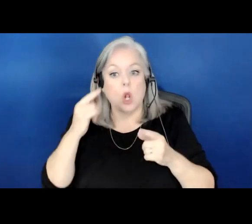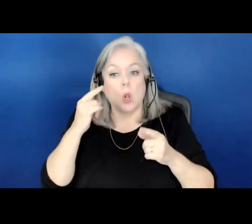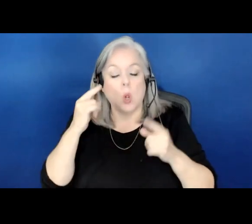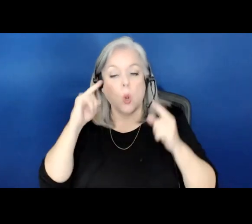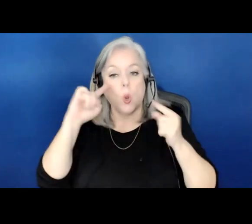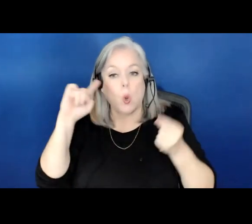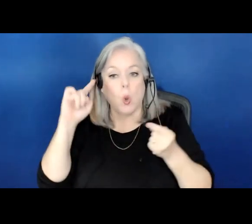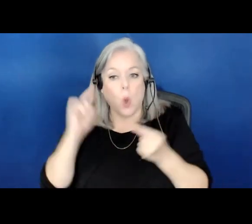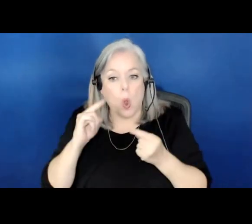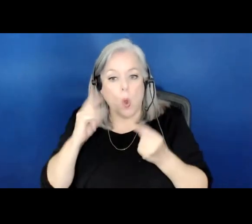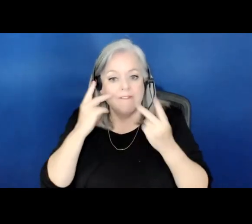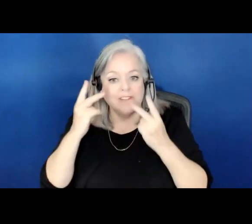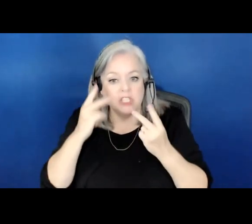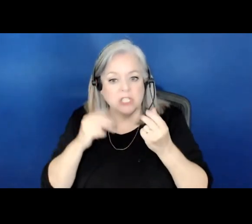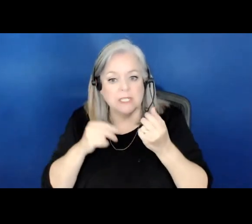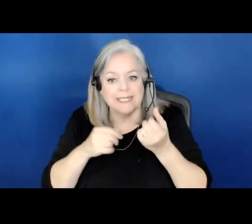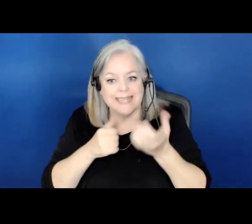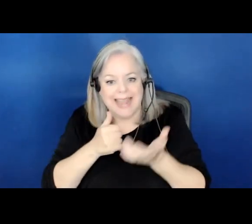and devices,